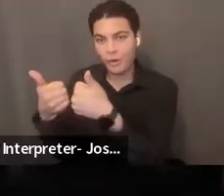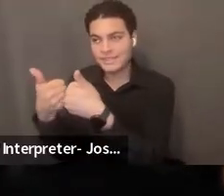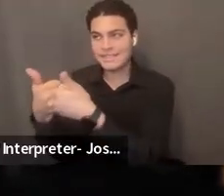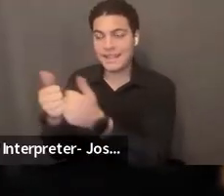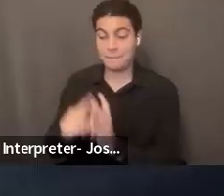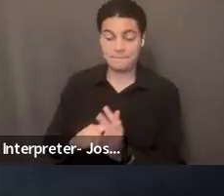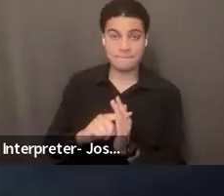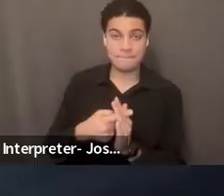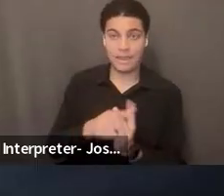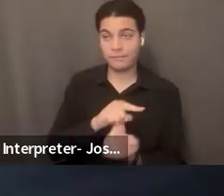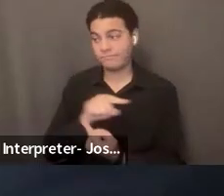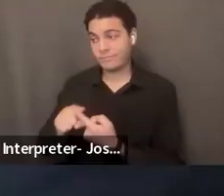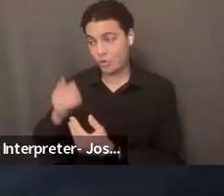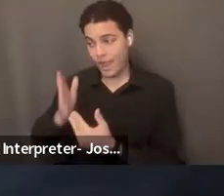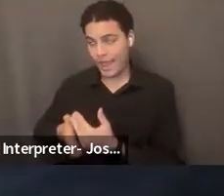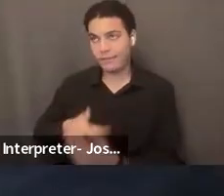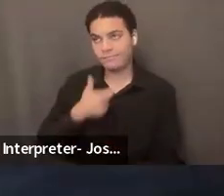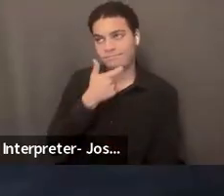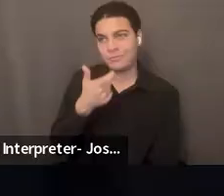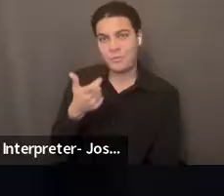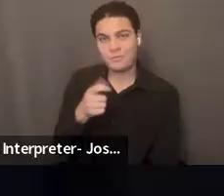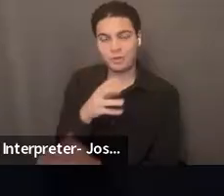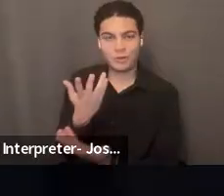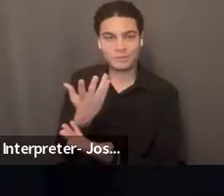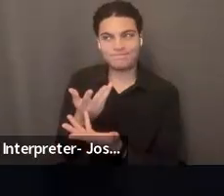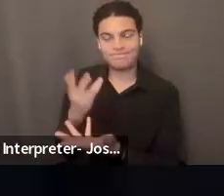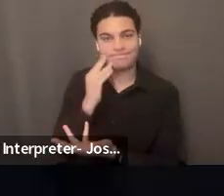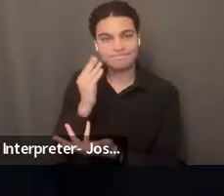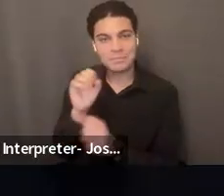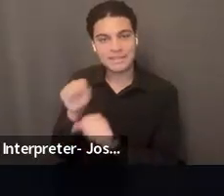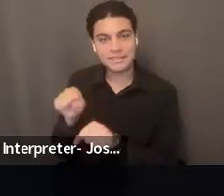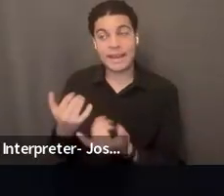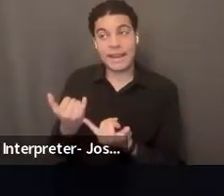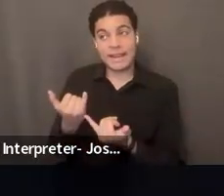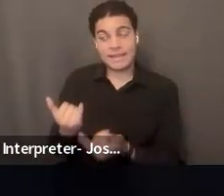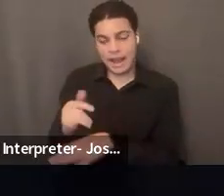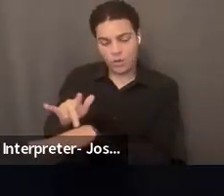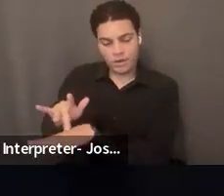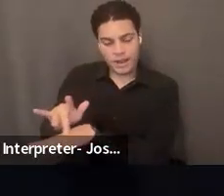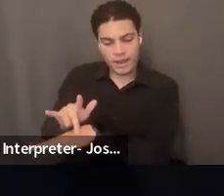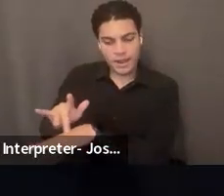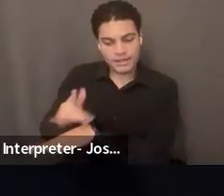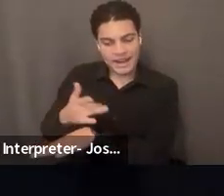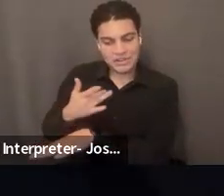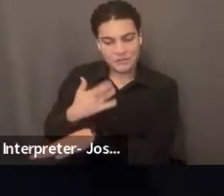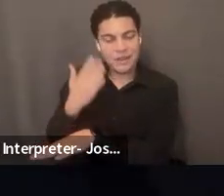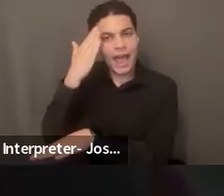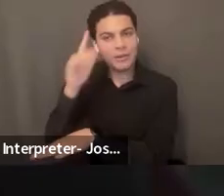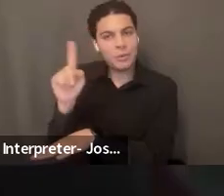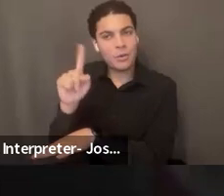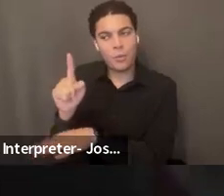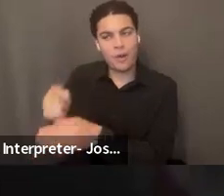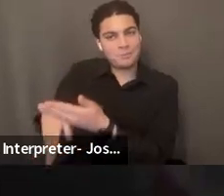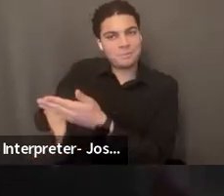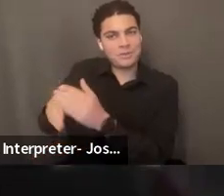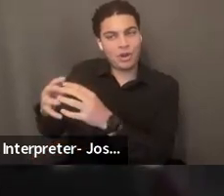to end. Now you feel it with your hands and you would know where the soccer ball going. I'm just excited to know that I'll be